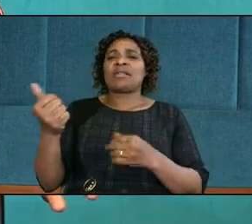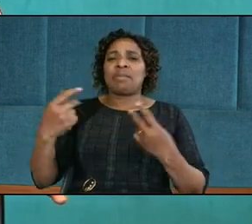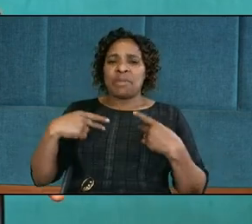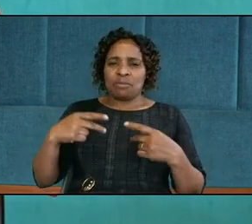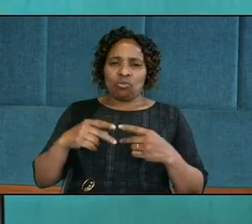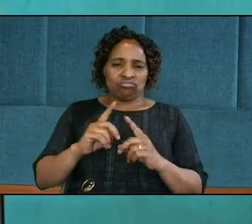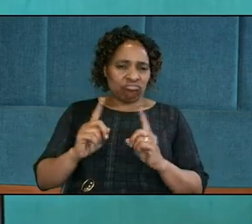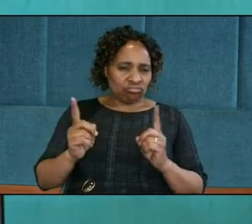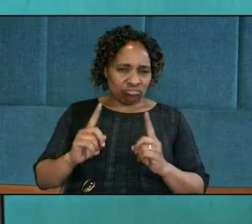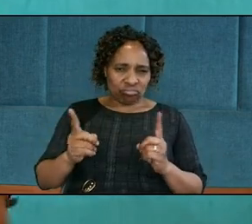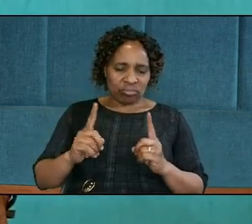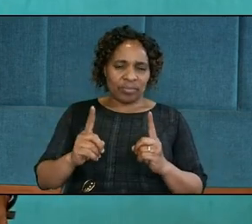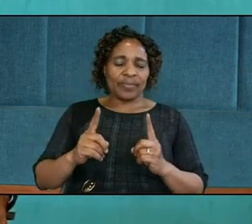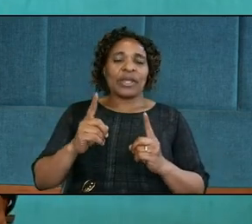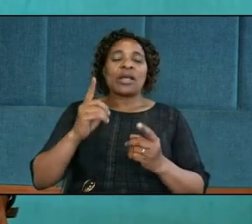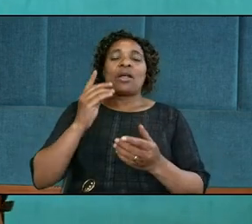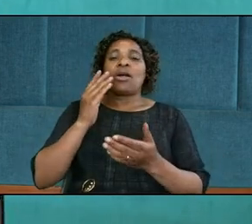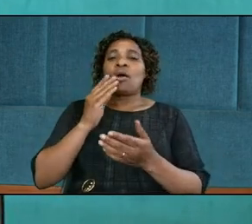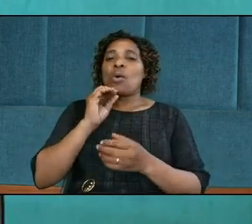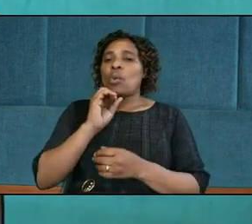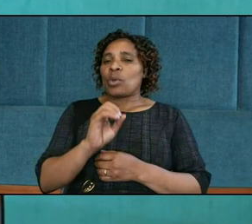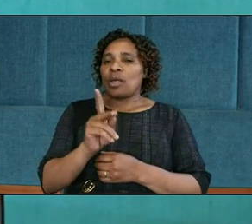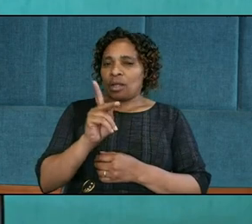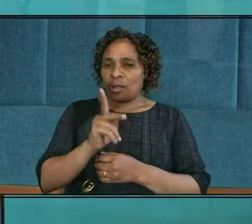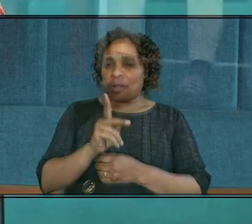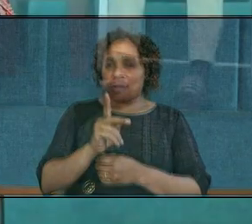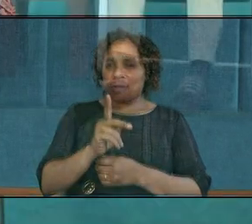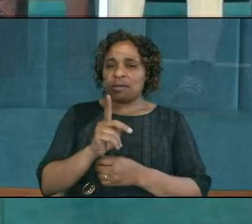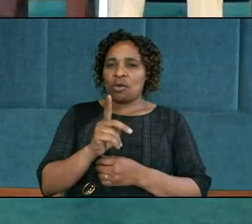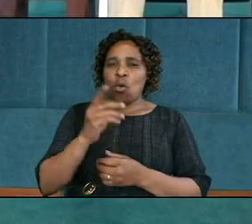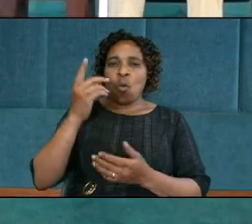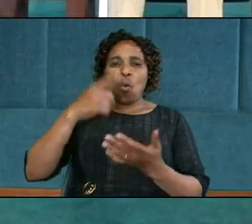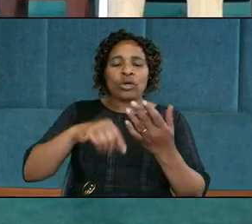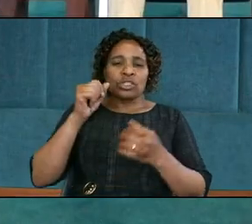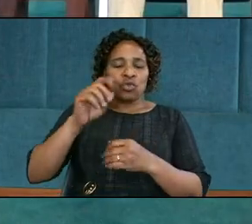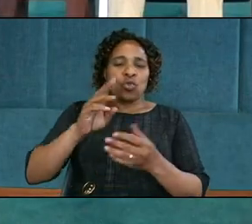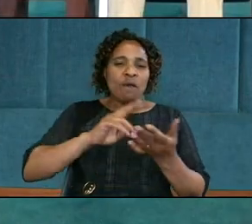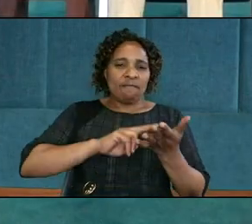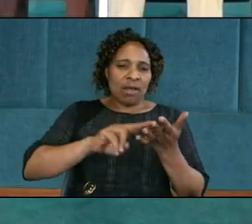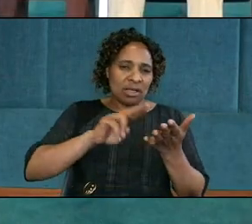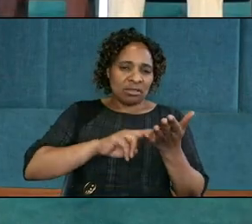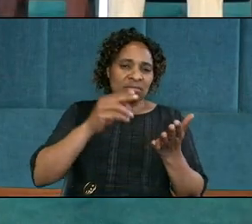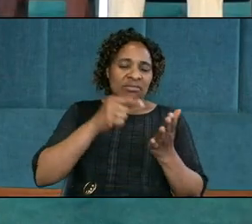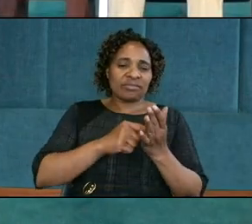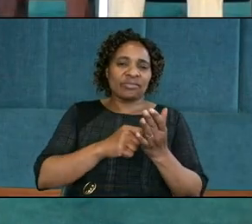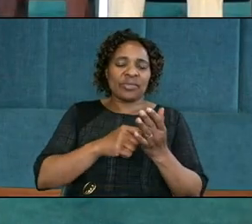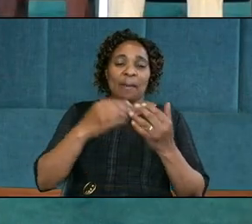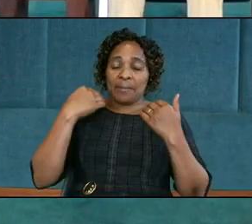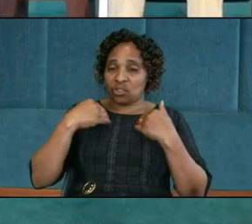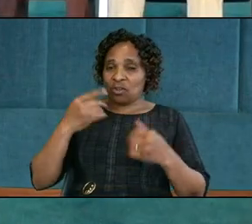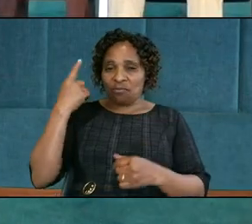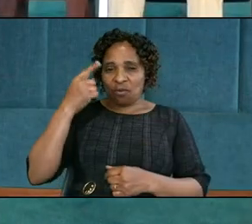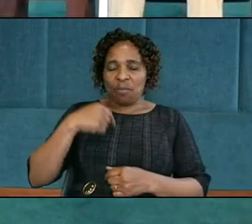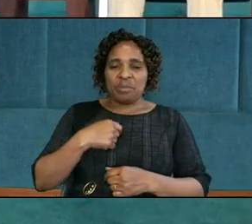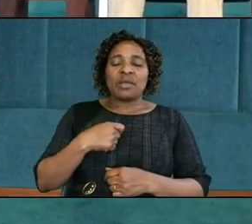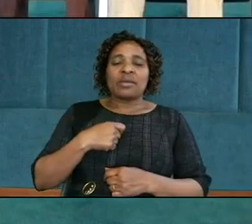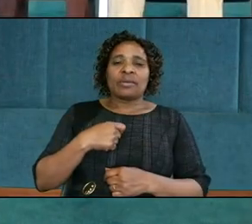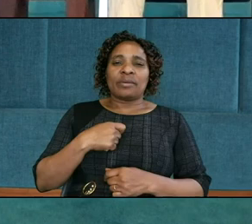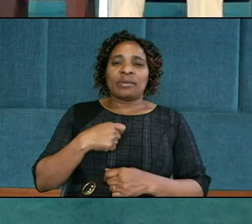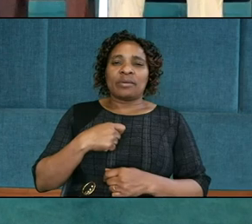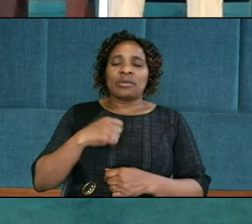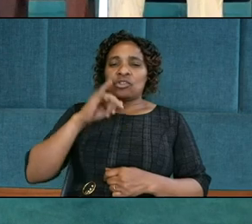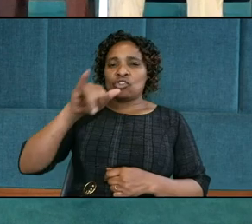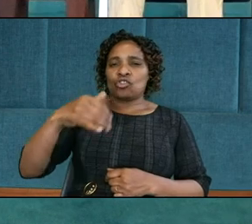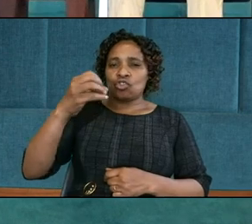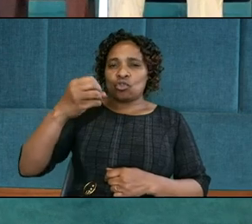than anyone else, right? Uh-huh. Like, what is your favorite verse? Personally for me, it will be